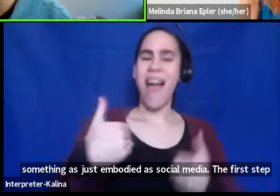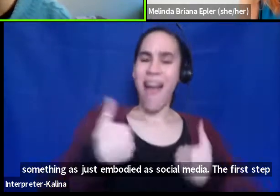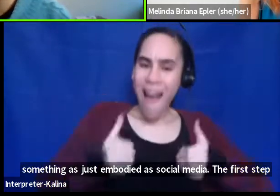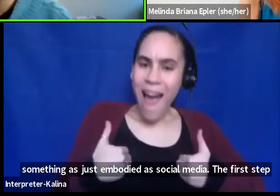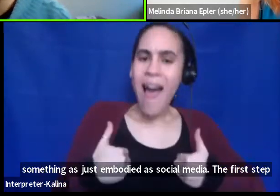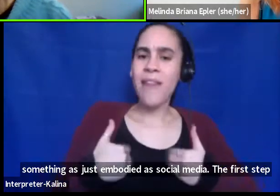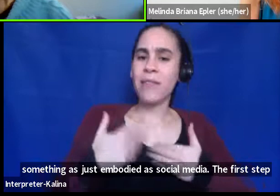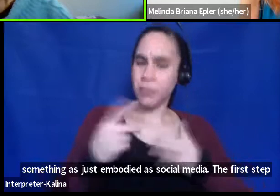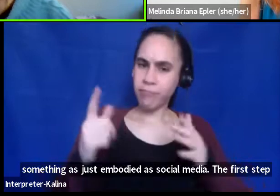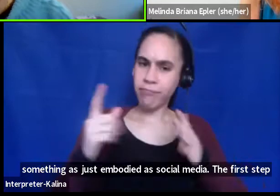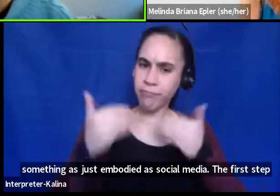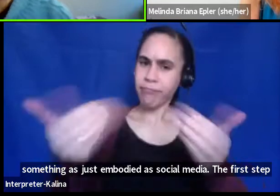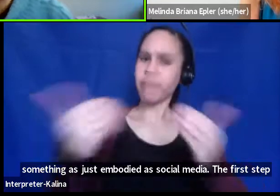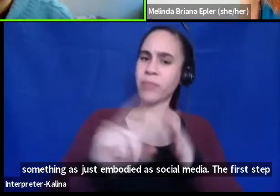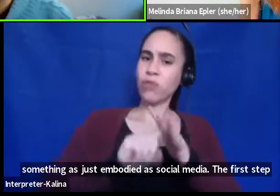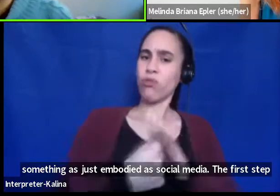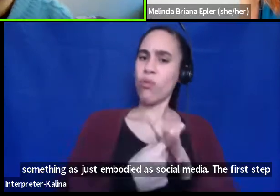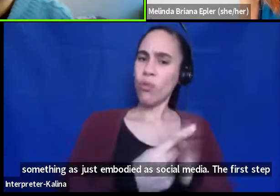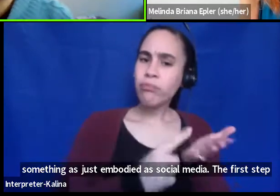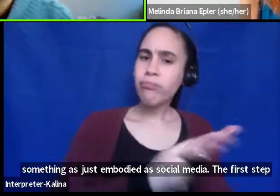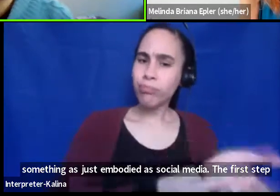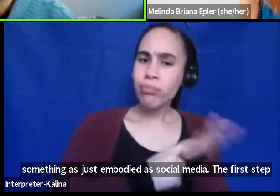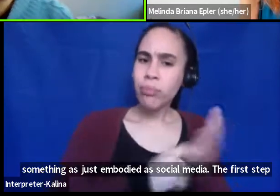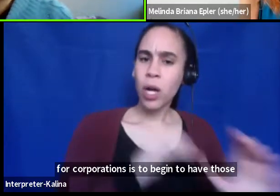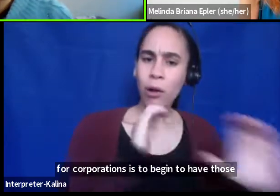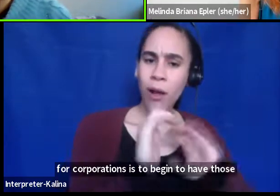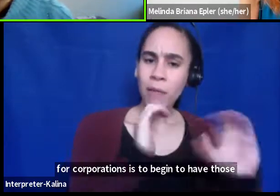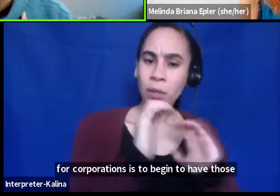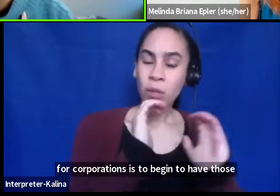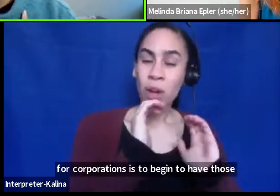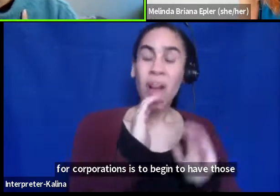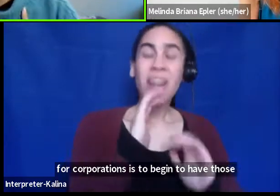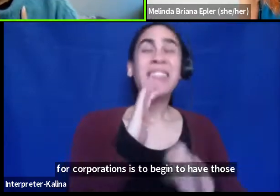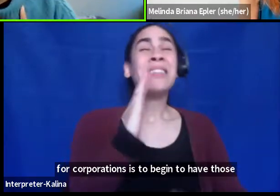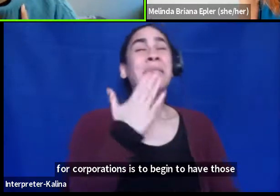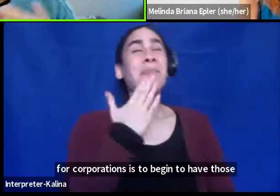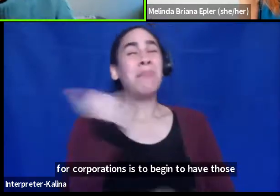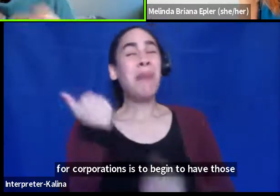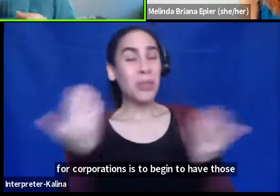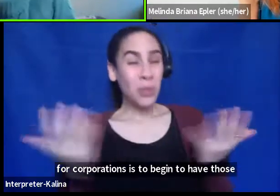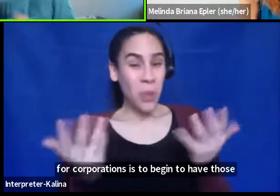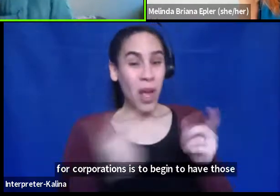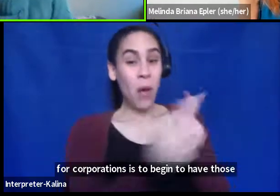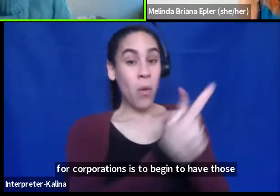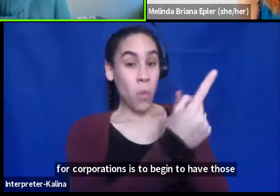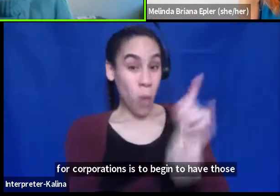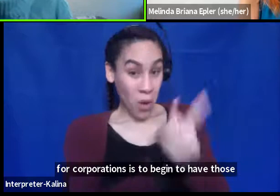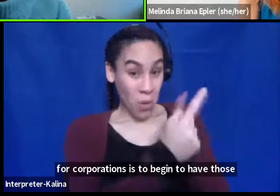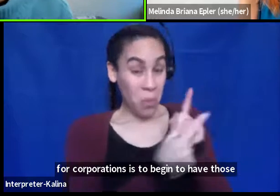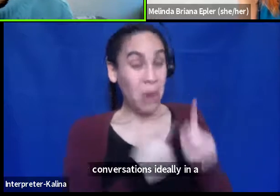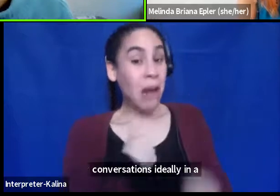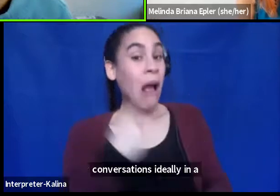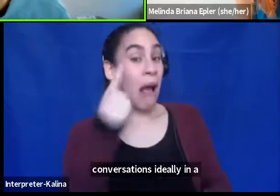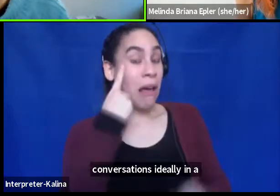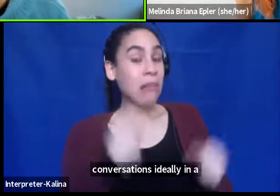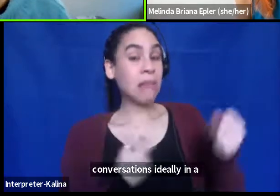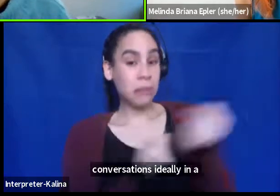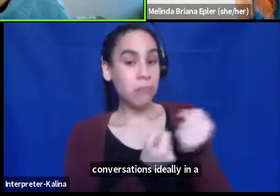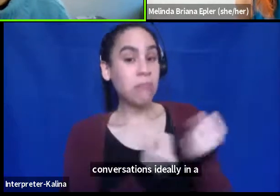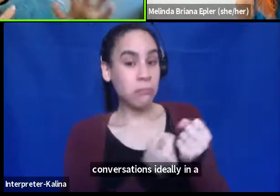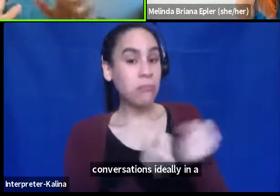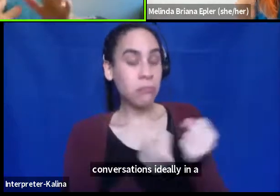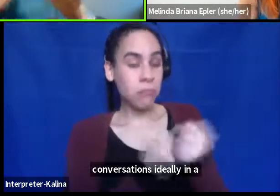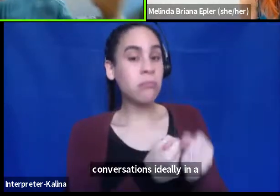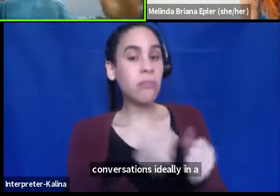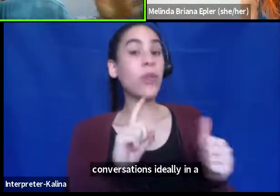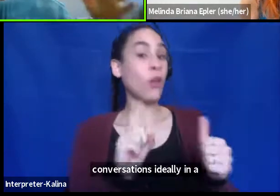conversations, ideally in a one-on-one setting. I personally advocate for